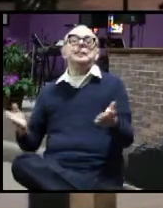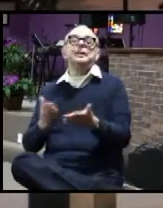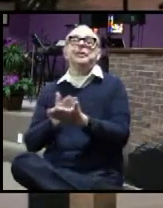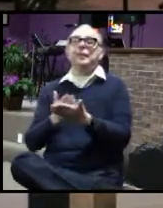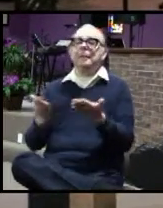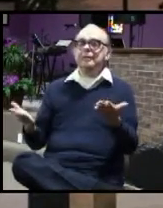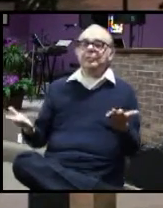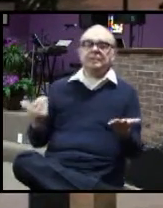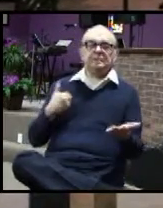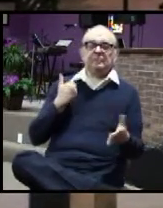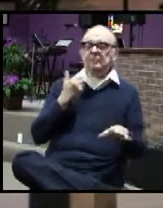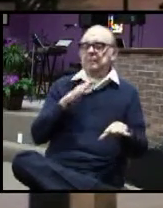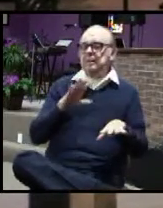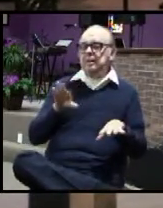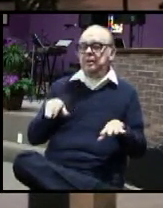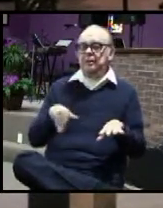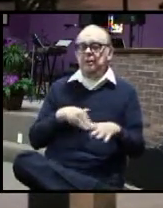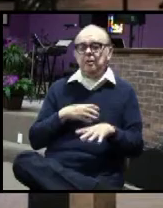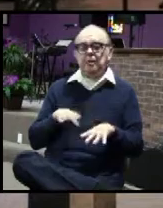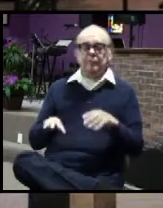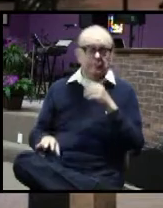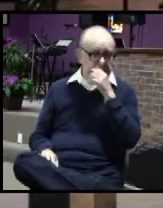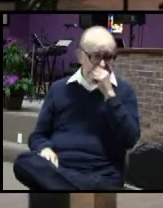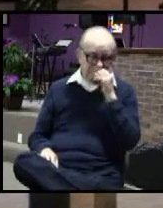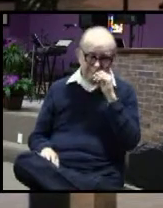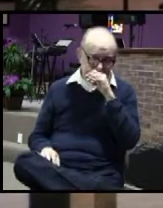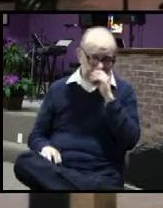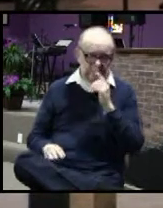I went to the Wicked Witch.